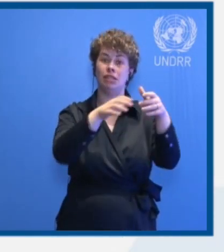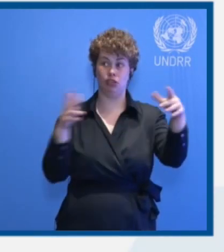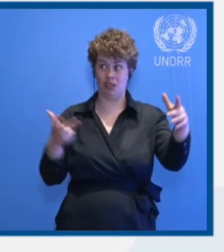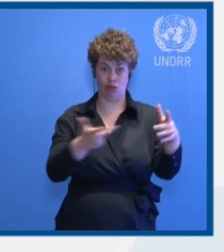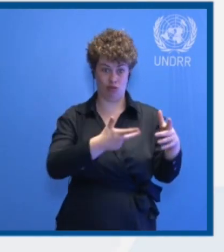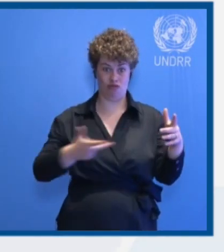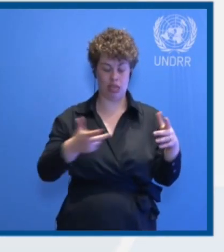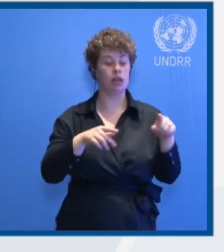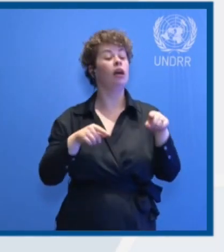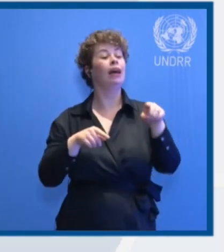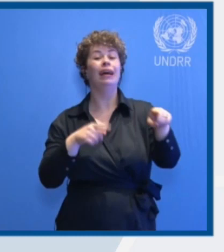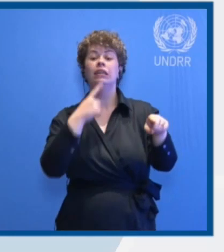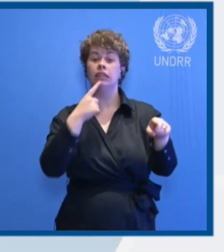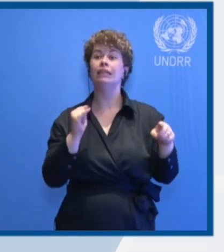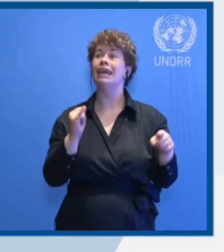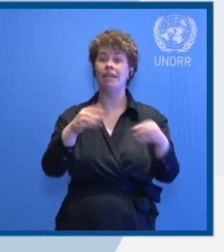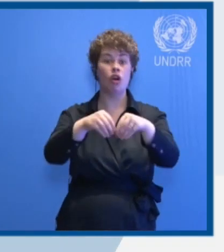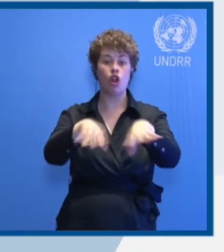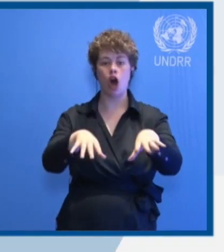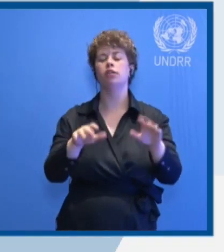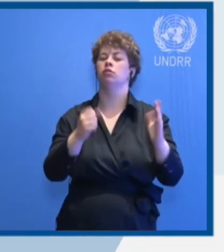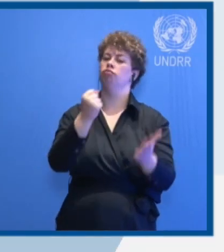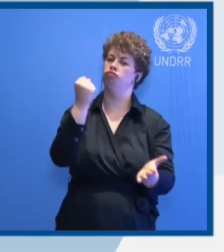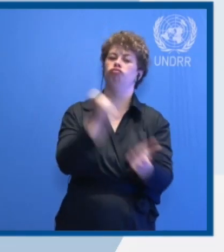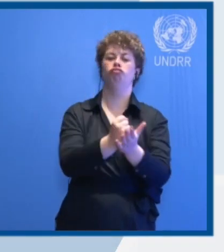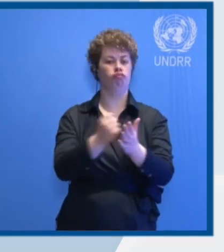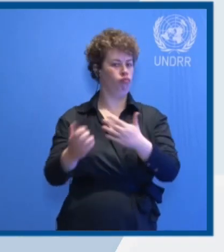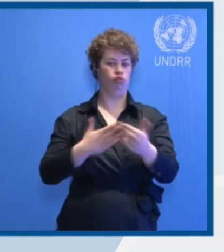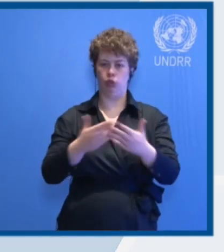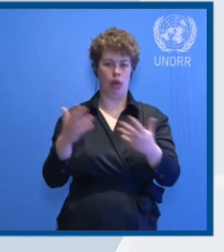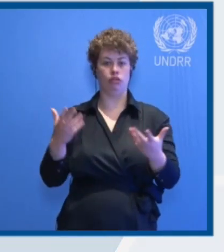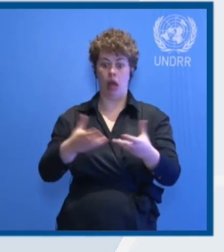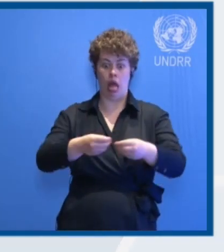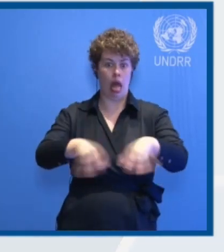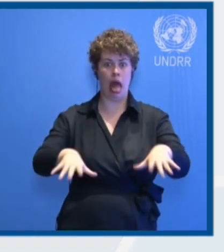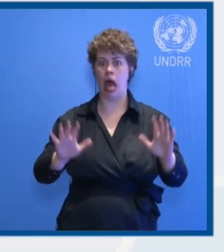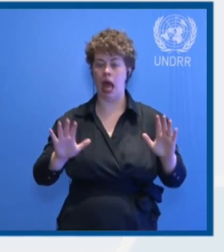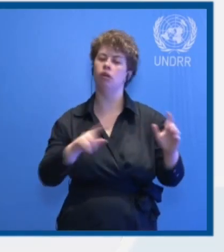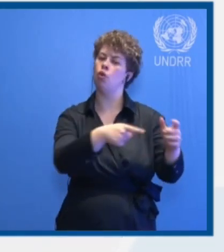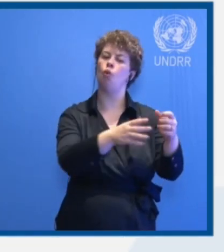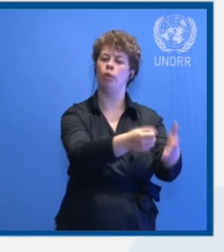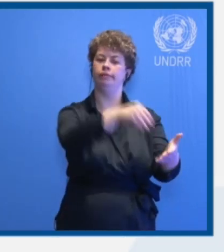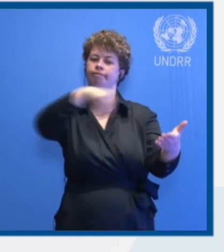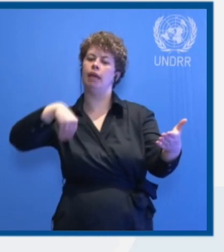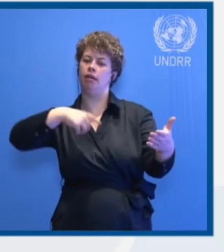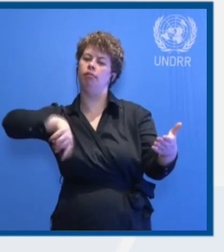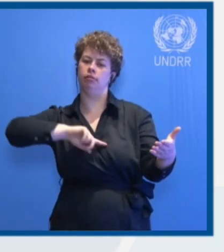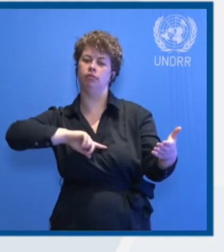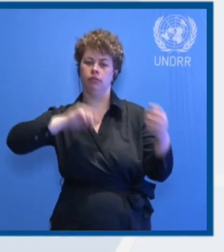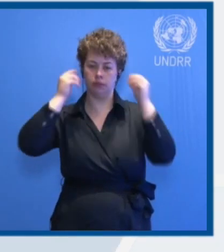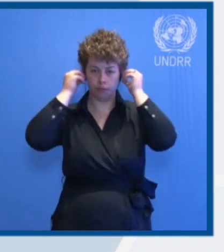loss guarantee on a portfolio of infrastructure investments in emerging countries. And then that first